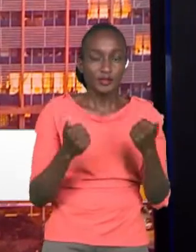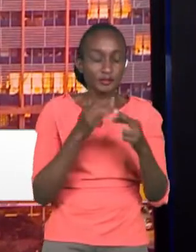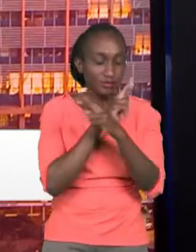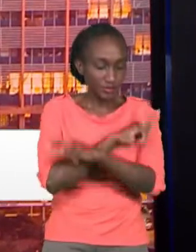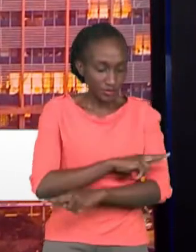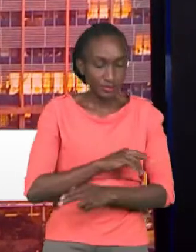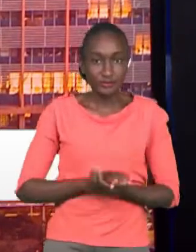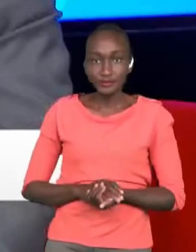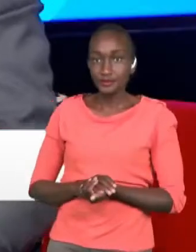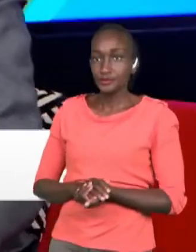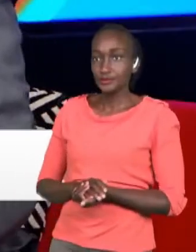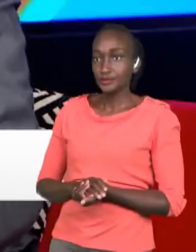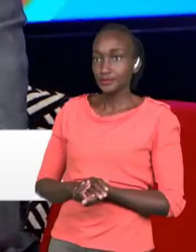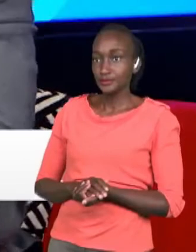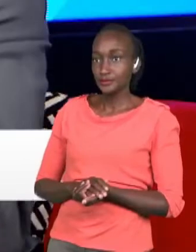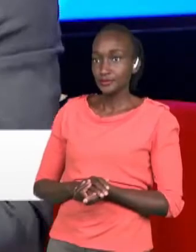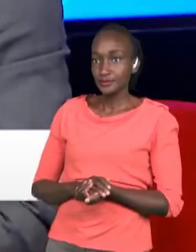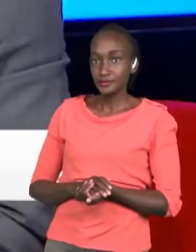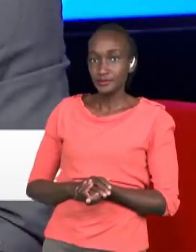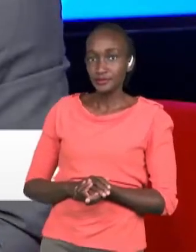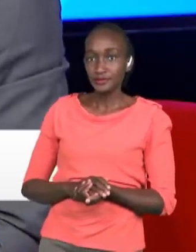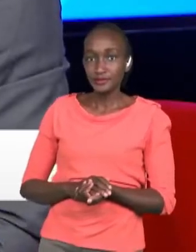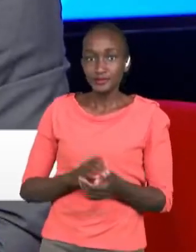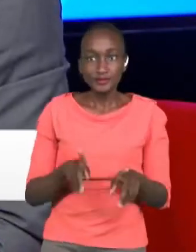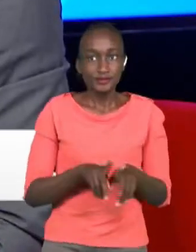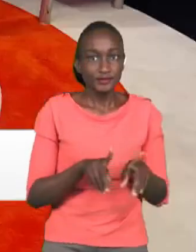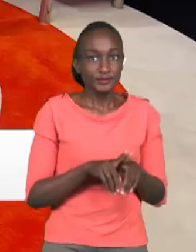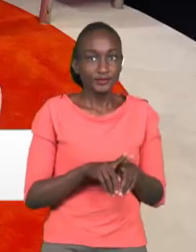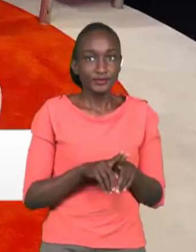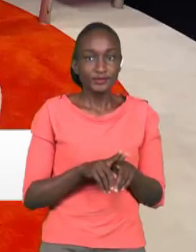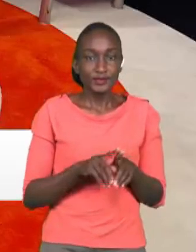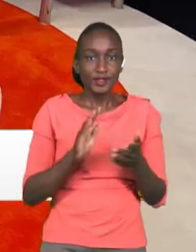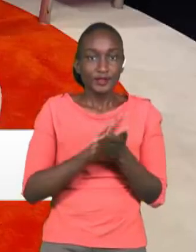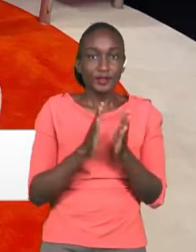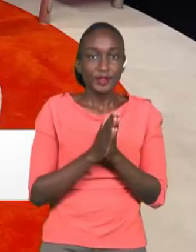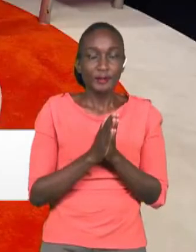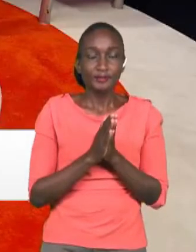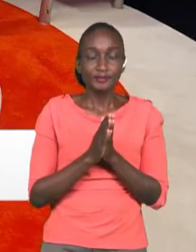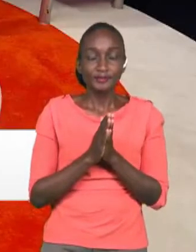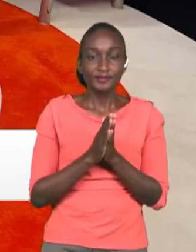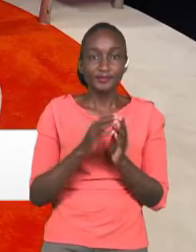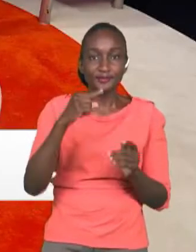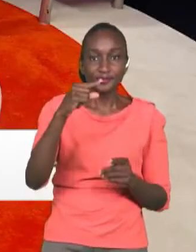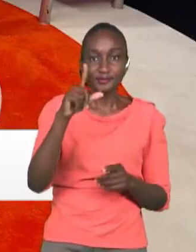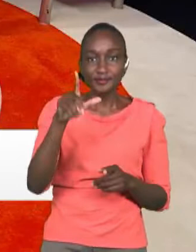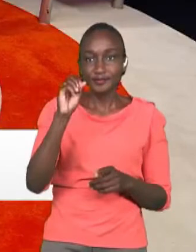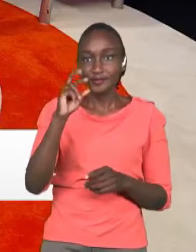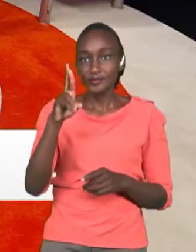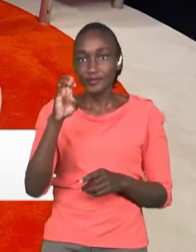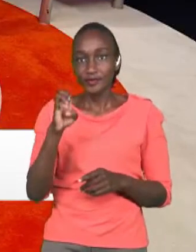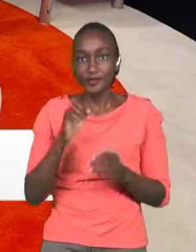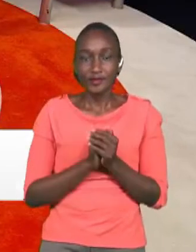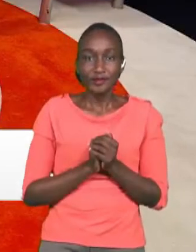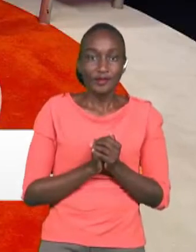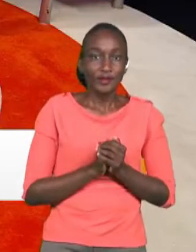Okay. So if and a glow as well. Everybody carries glow. The beautiful glow, you know. You can't even